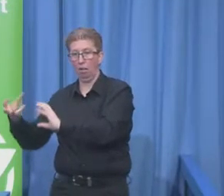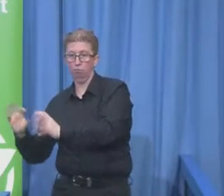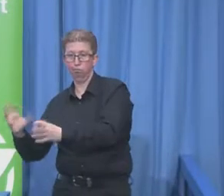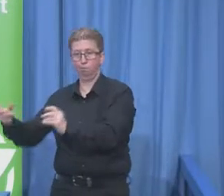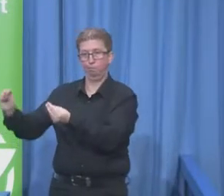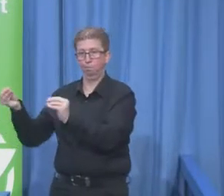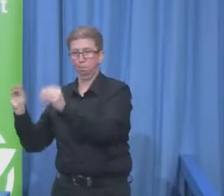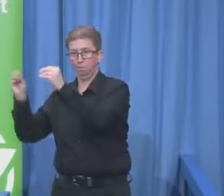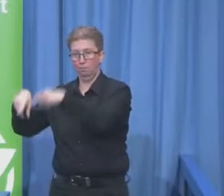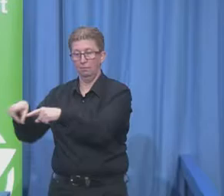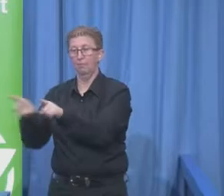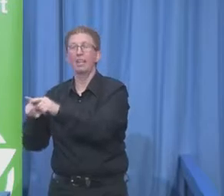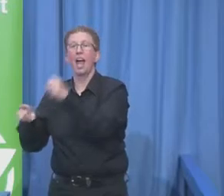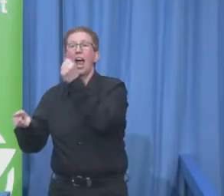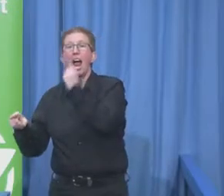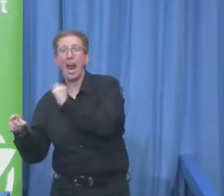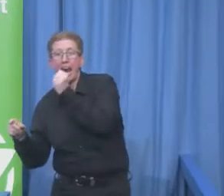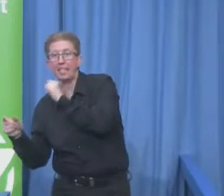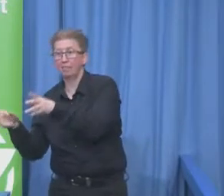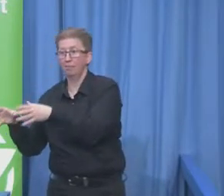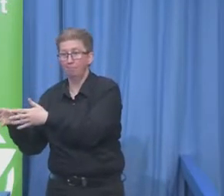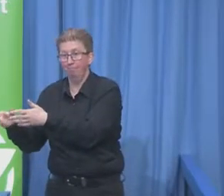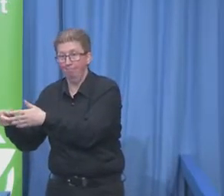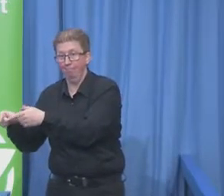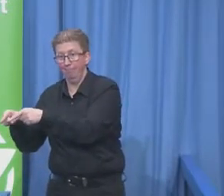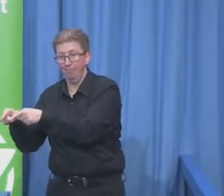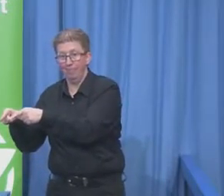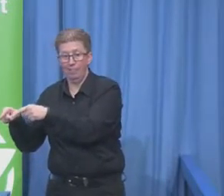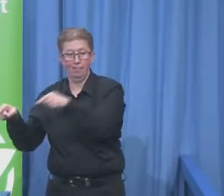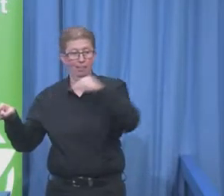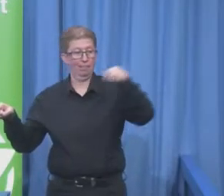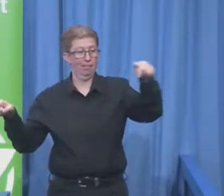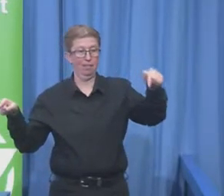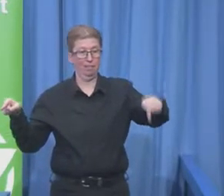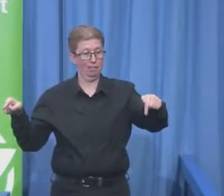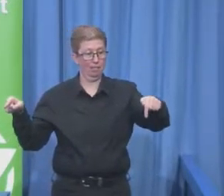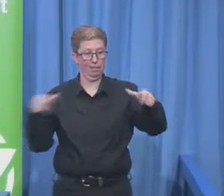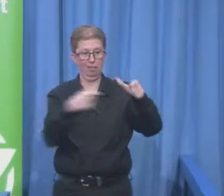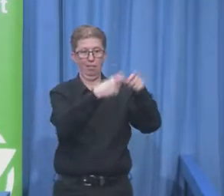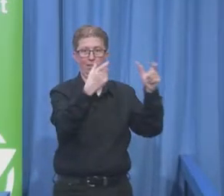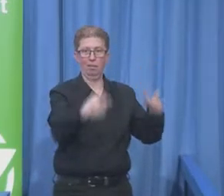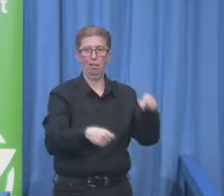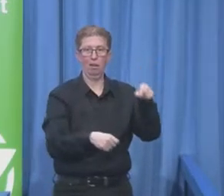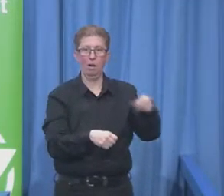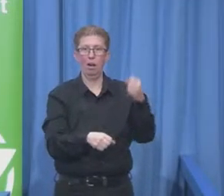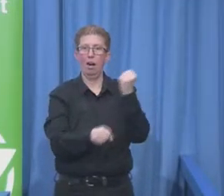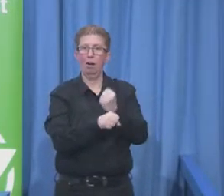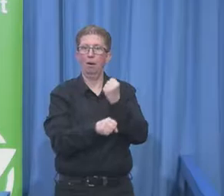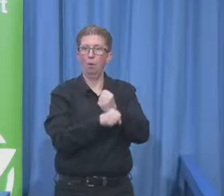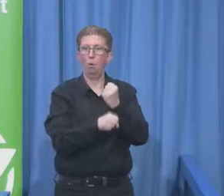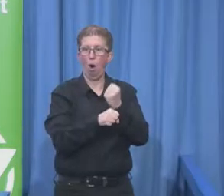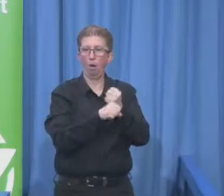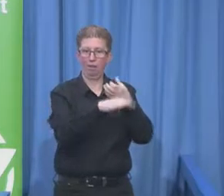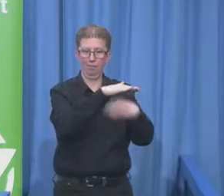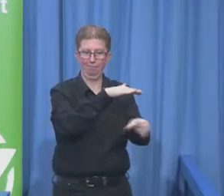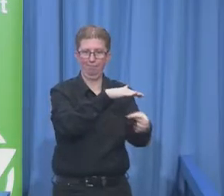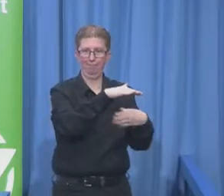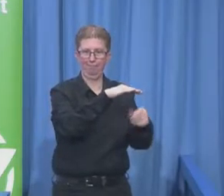in. You can see a TVET center as a production unit where skilled students